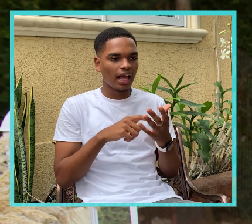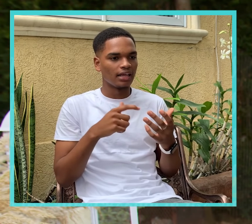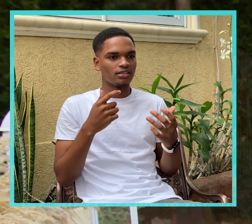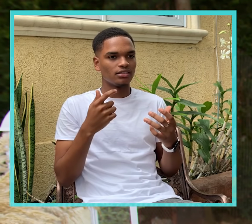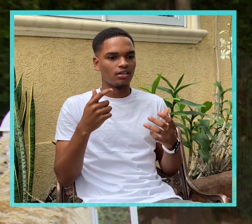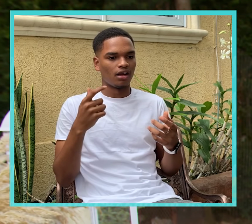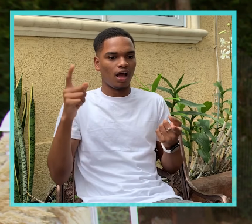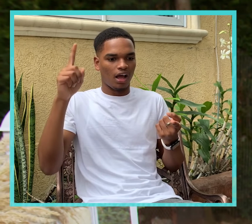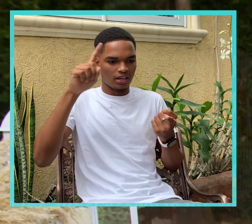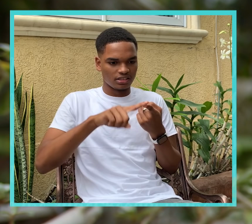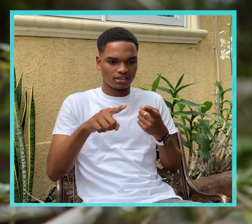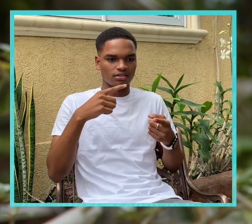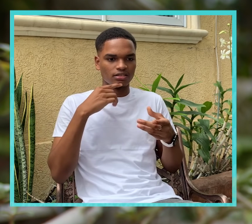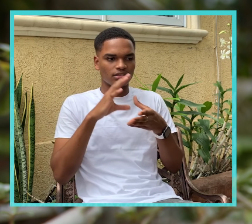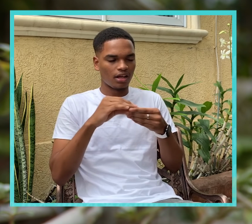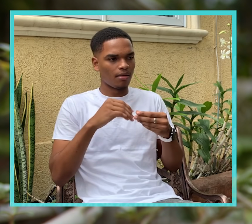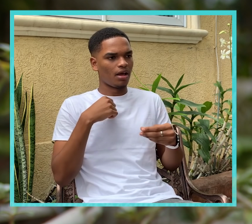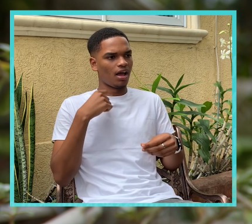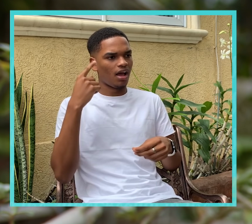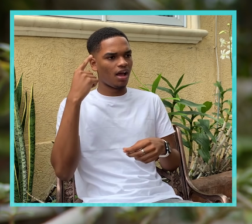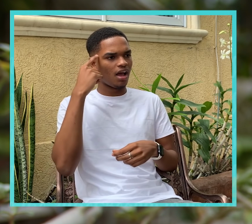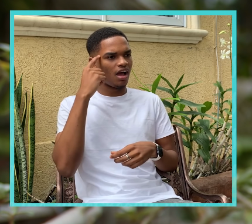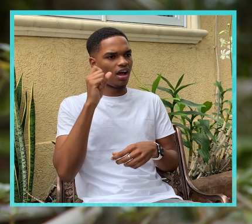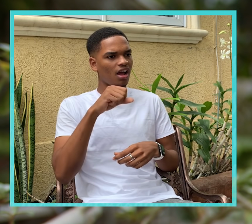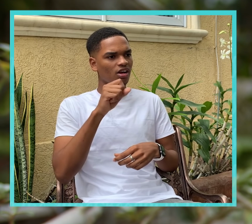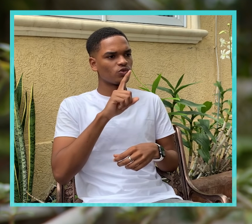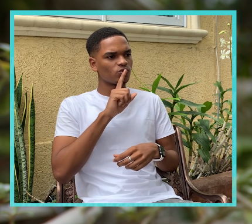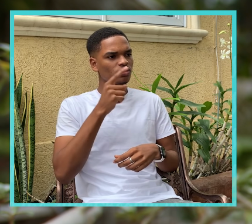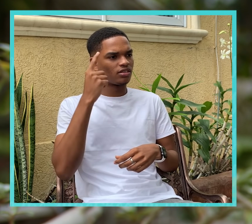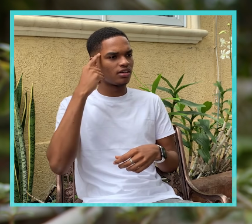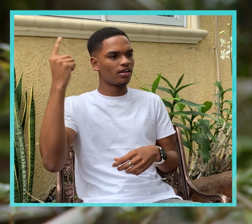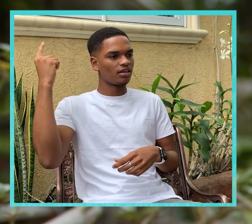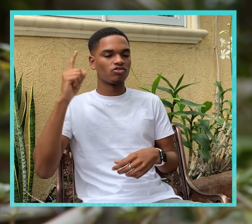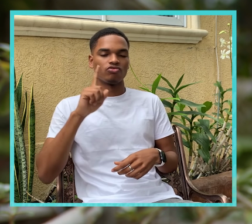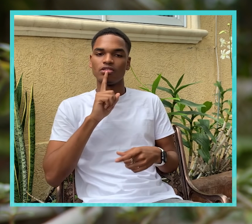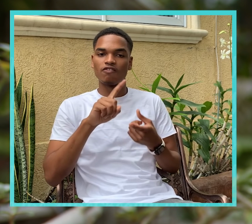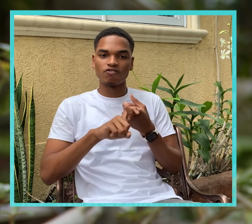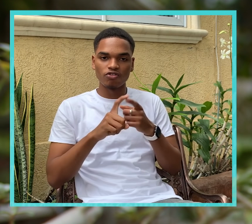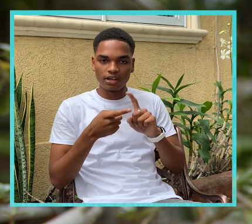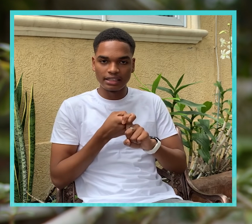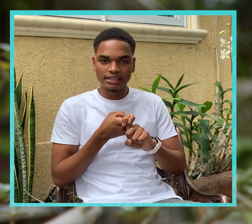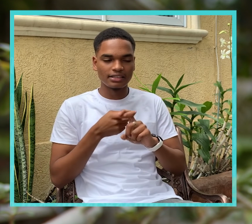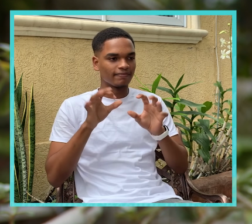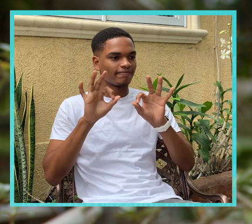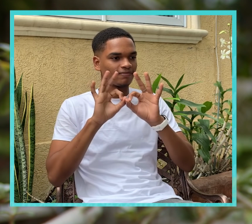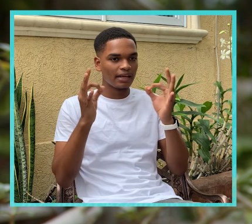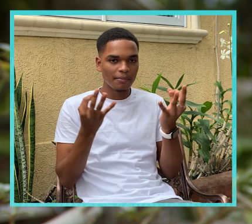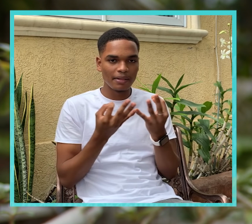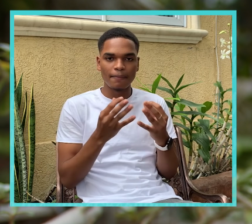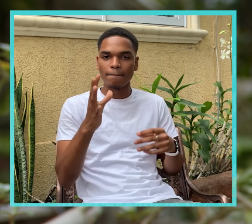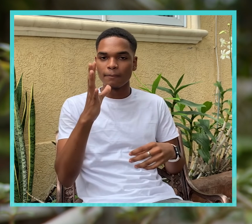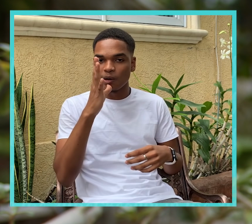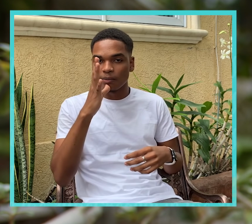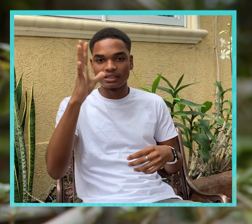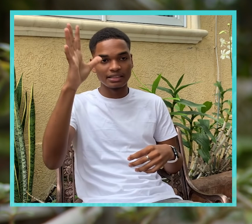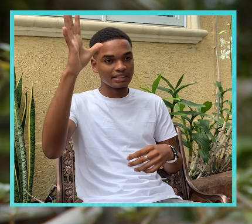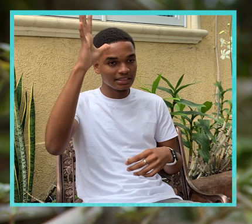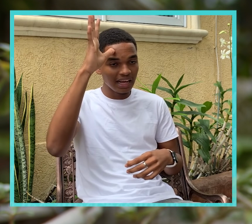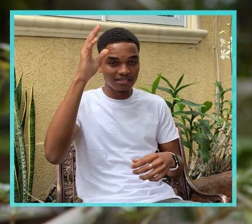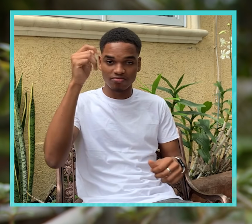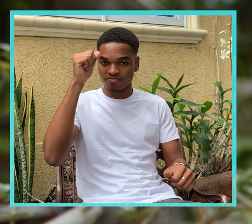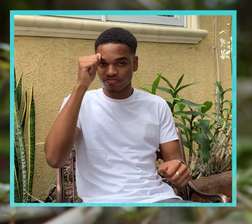And it just, you know, and friends, friends, family, mommy, daddy, my